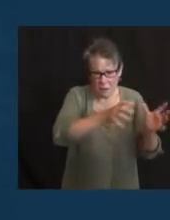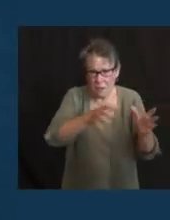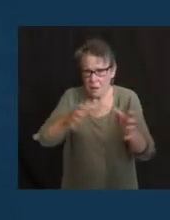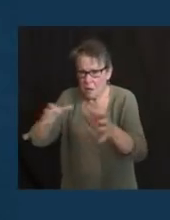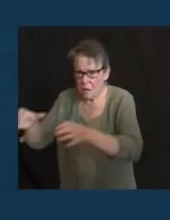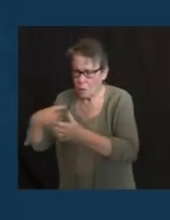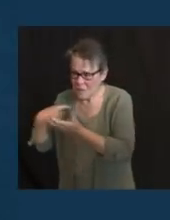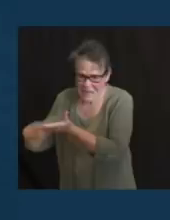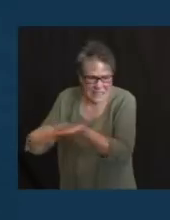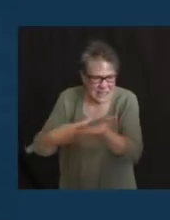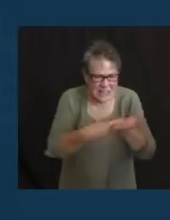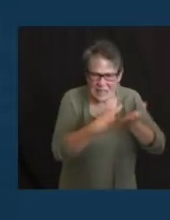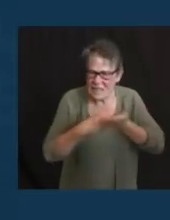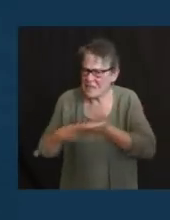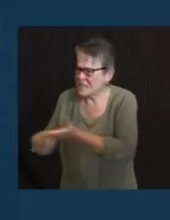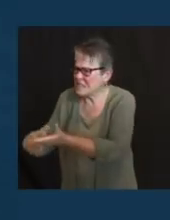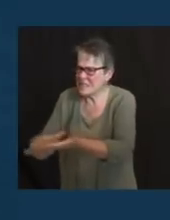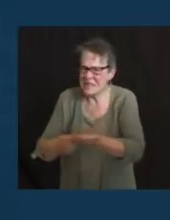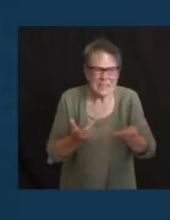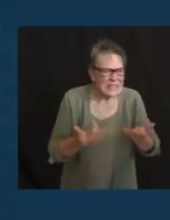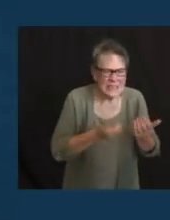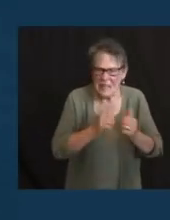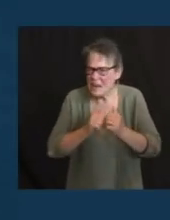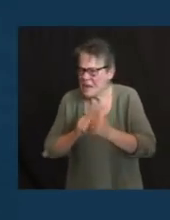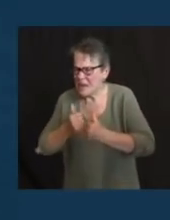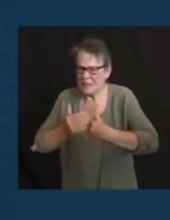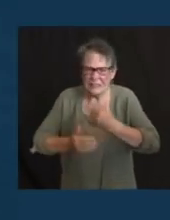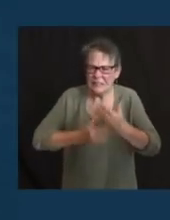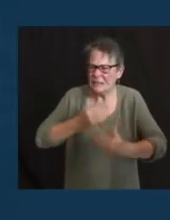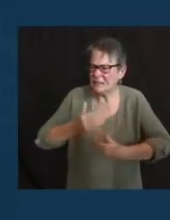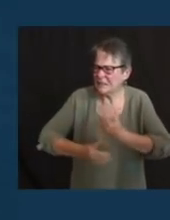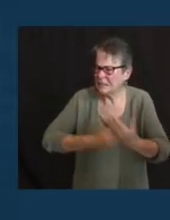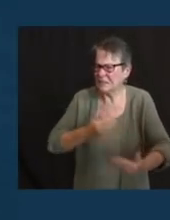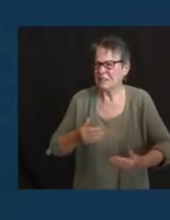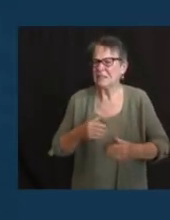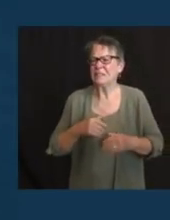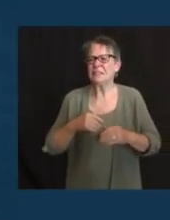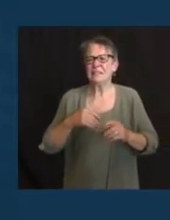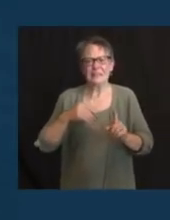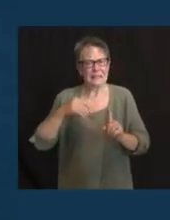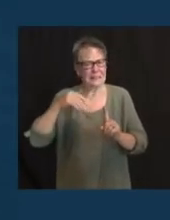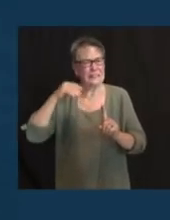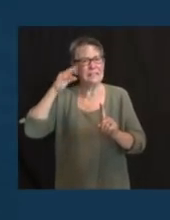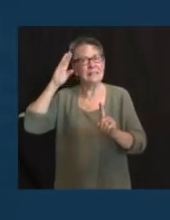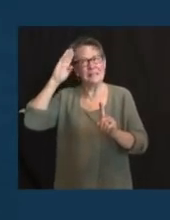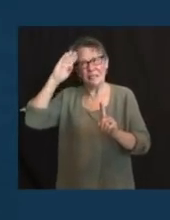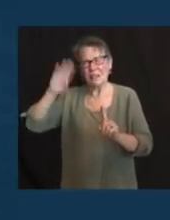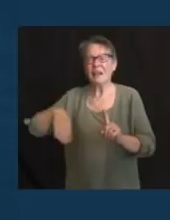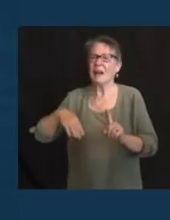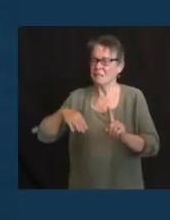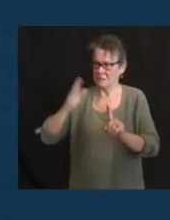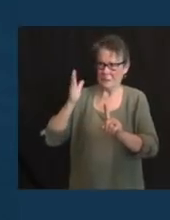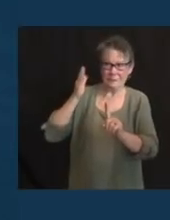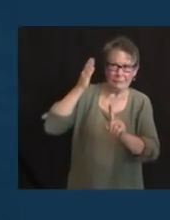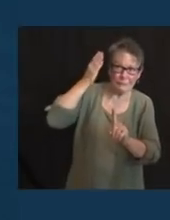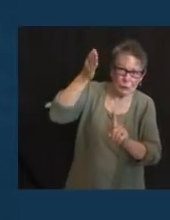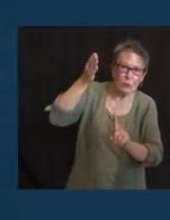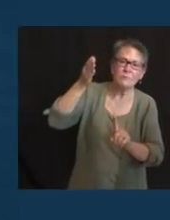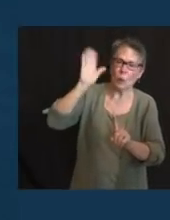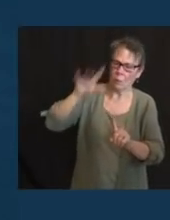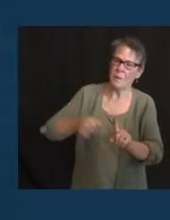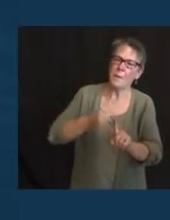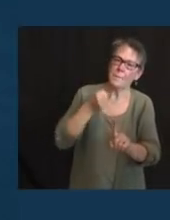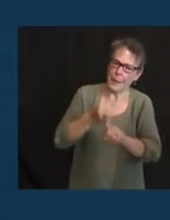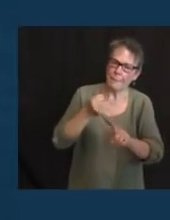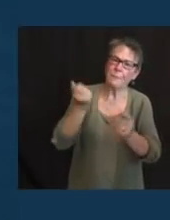will come back. It will come back in some form or another, I hope in a small form, but the question is, what are we going to do about it? Are we going to be